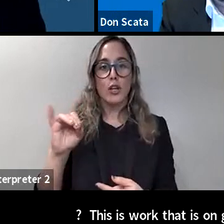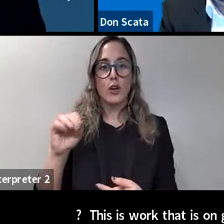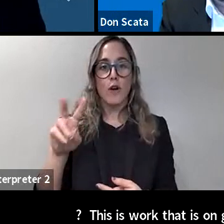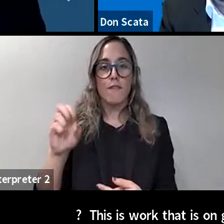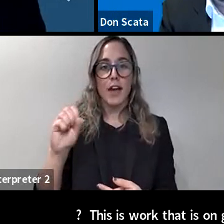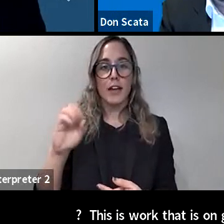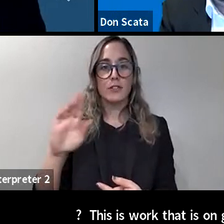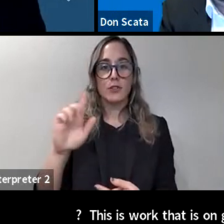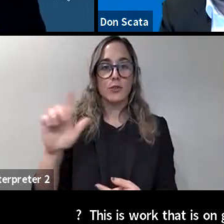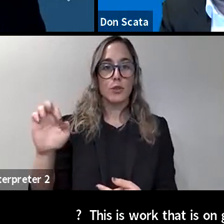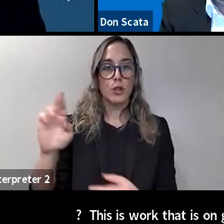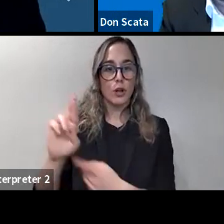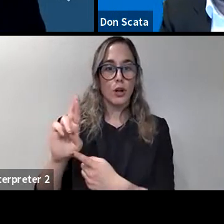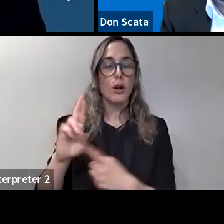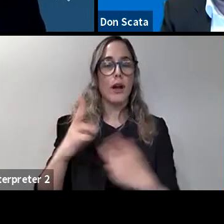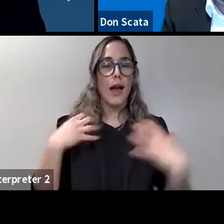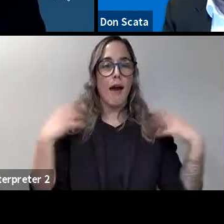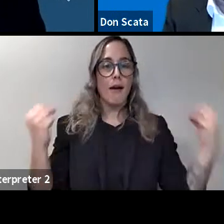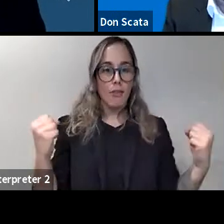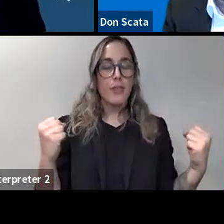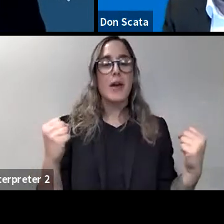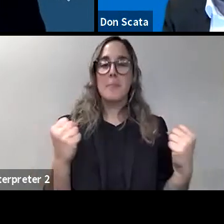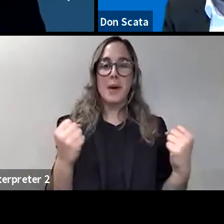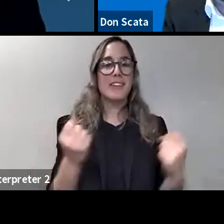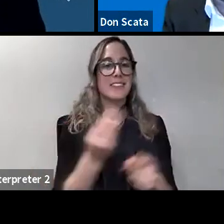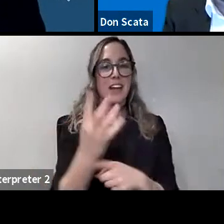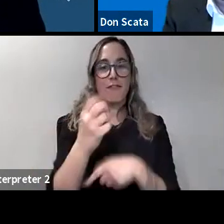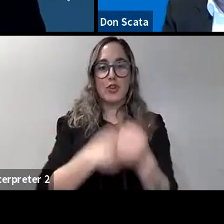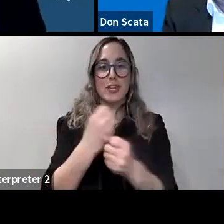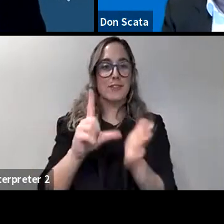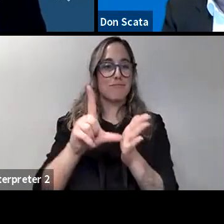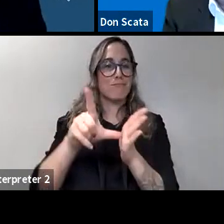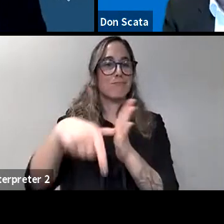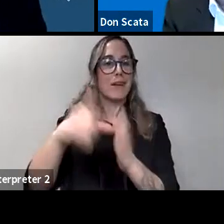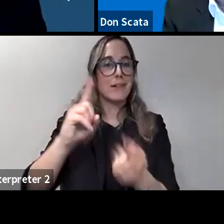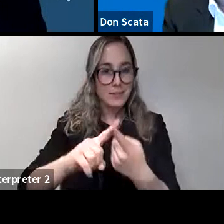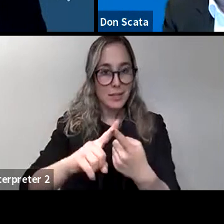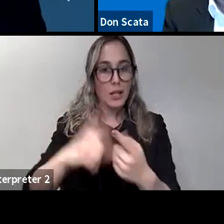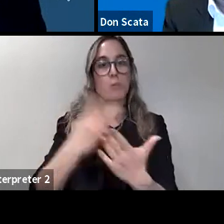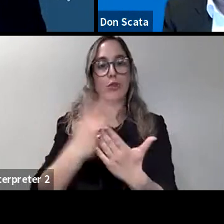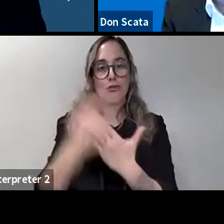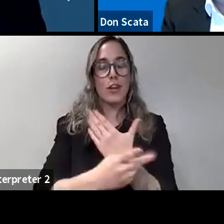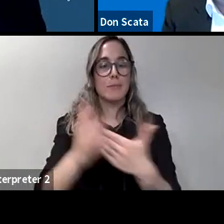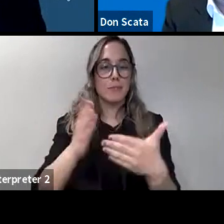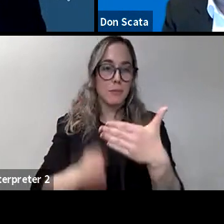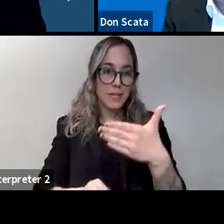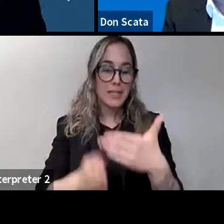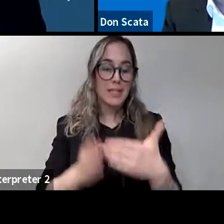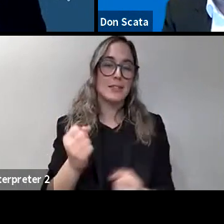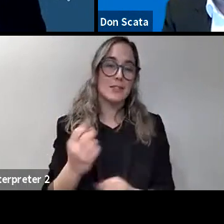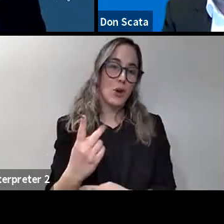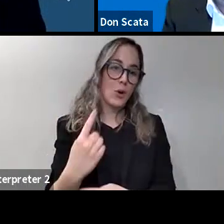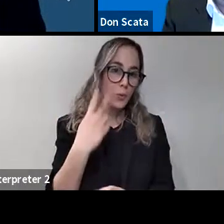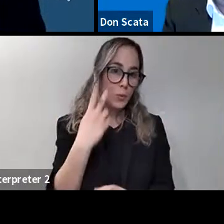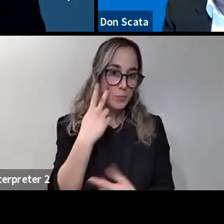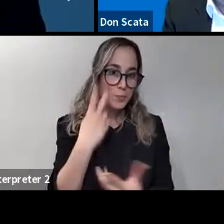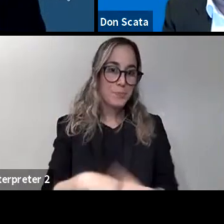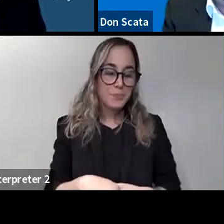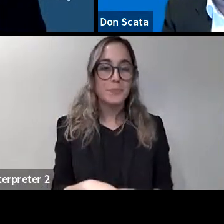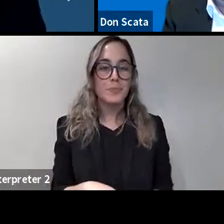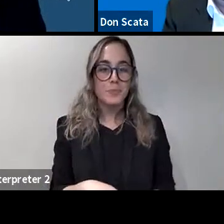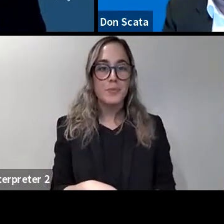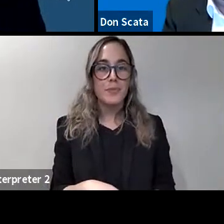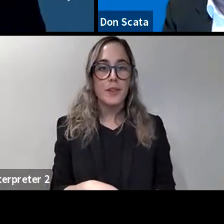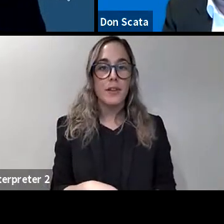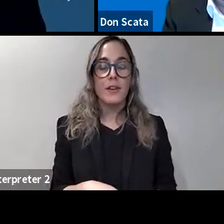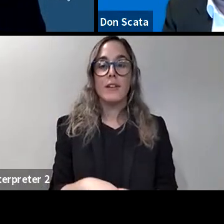years before these programs are completed. The sleep study is going to take a bit longer than the cardiovascular work.